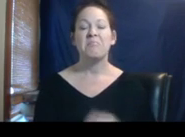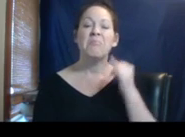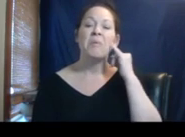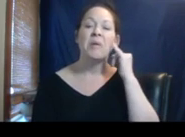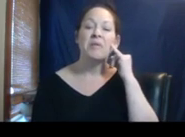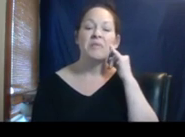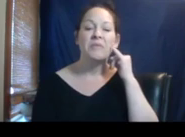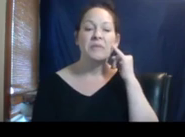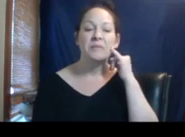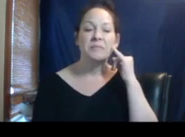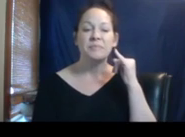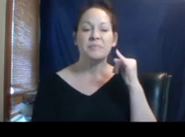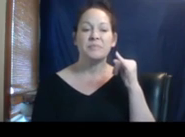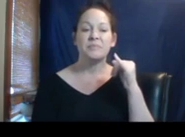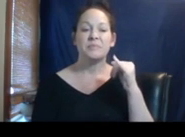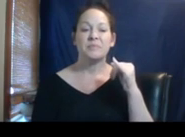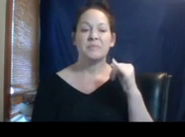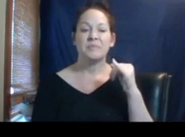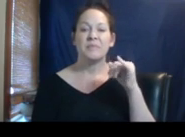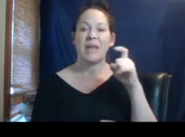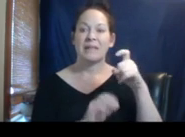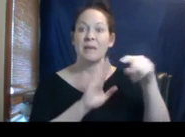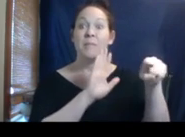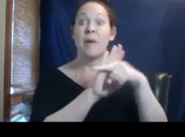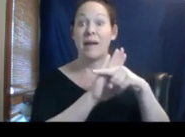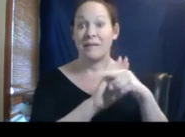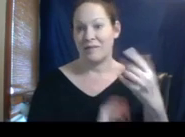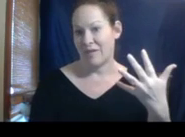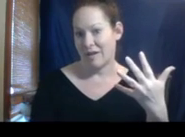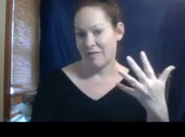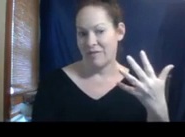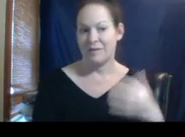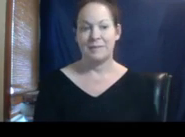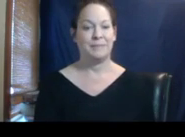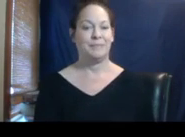by x minus 5.